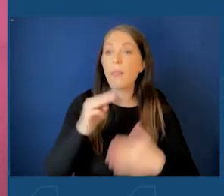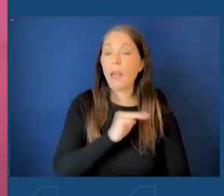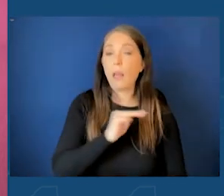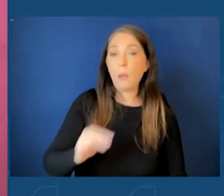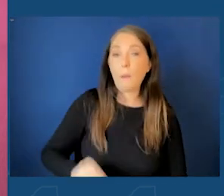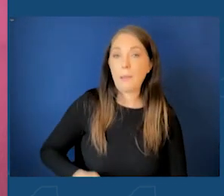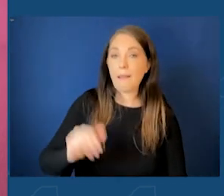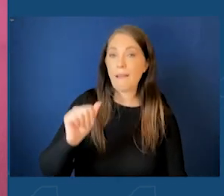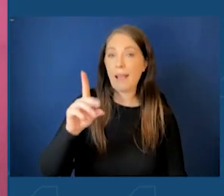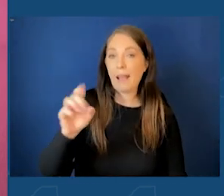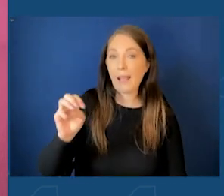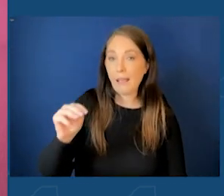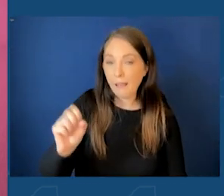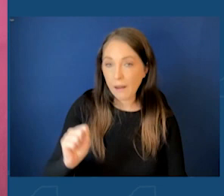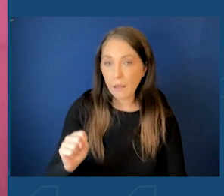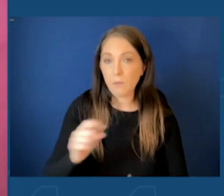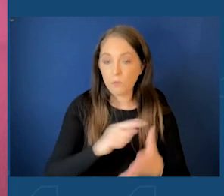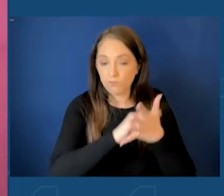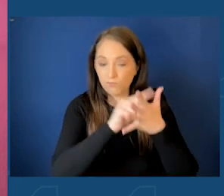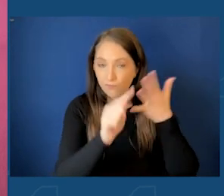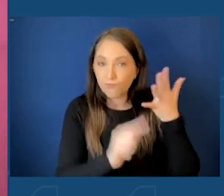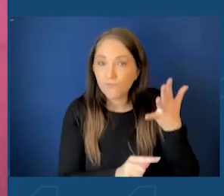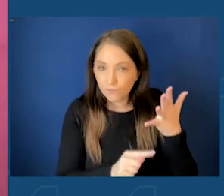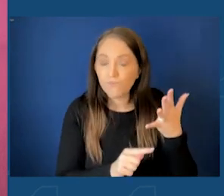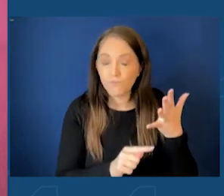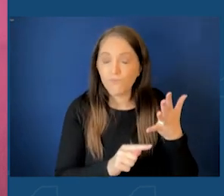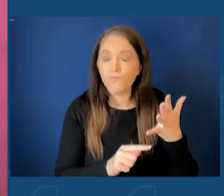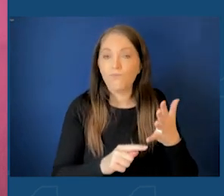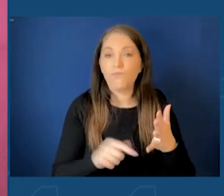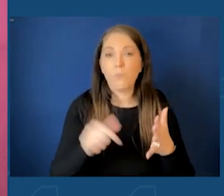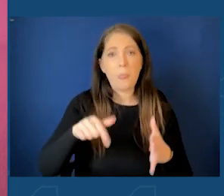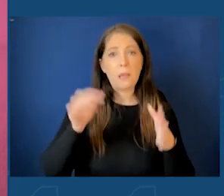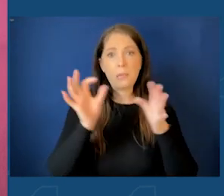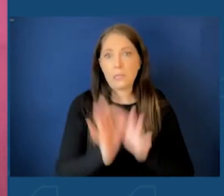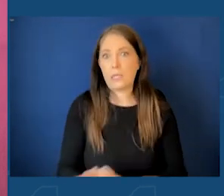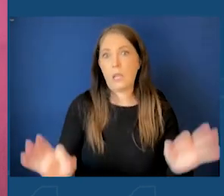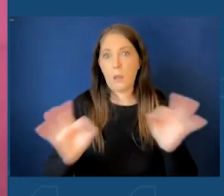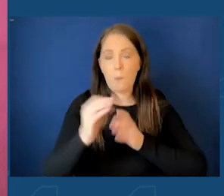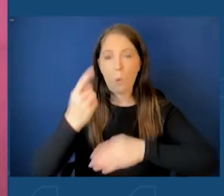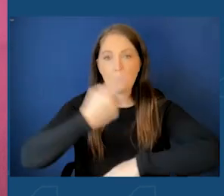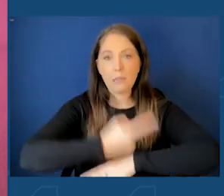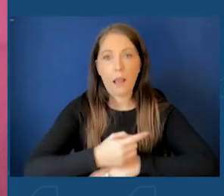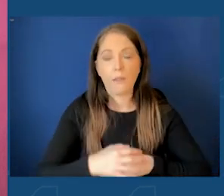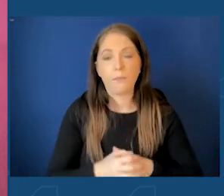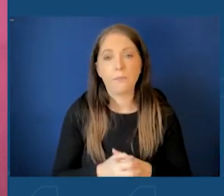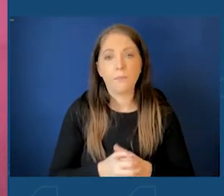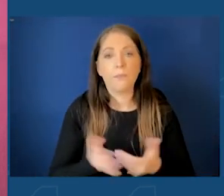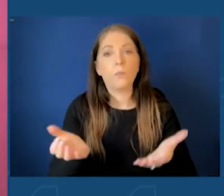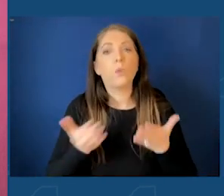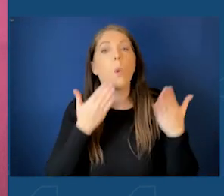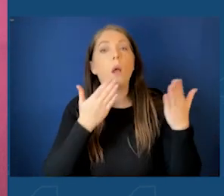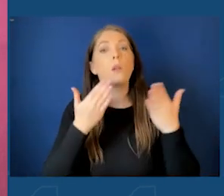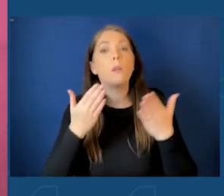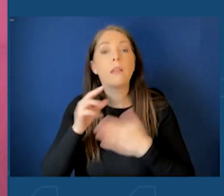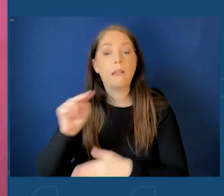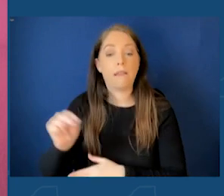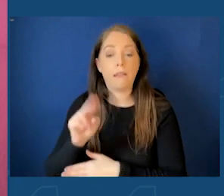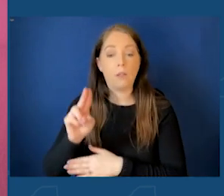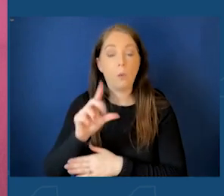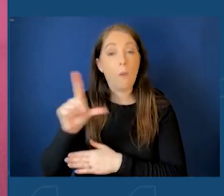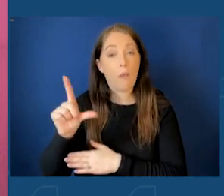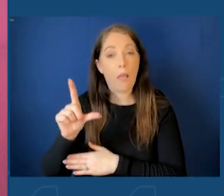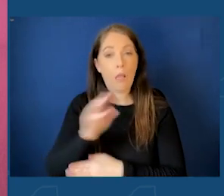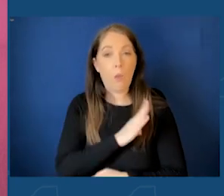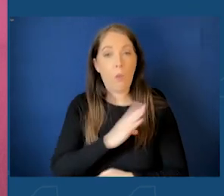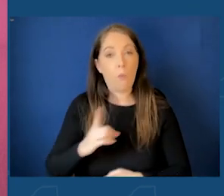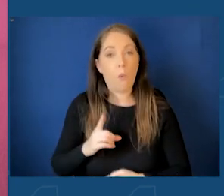and others. This is a very important day. I also want to thank my fellow members of the National Urban League Board of Trustees for